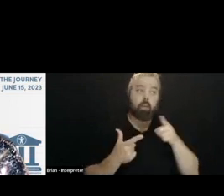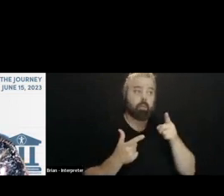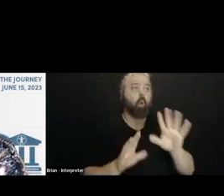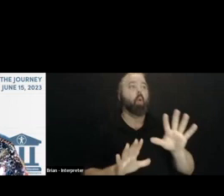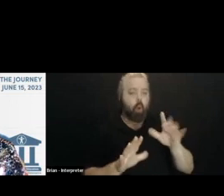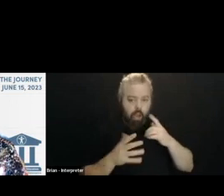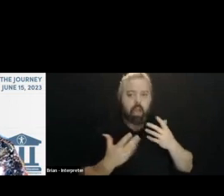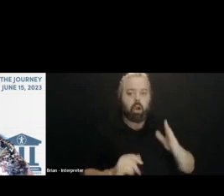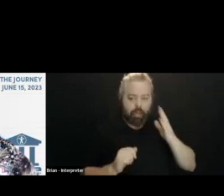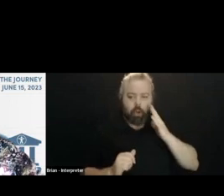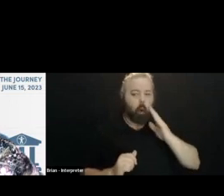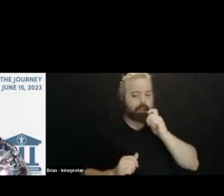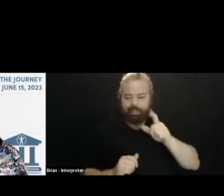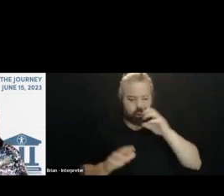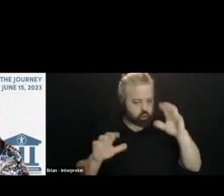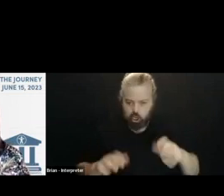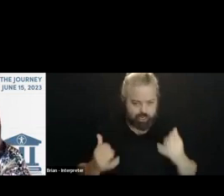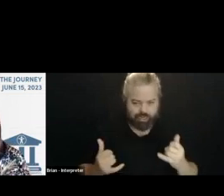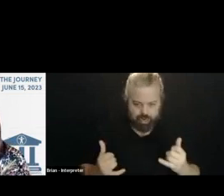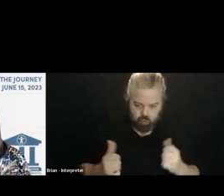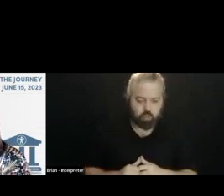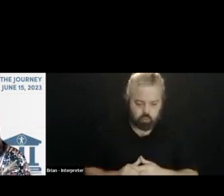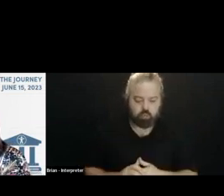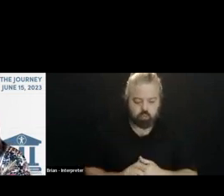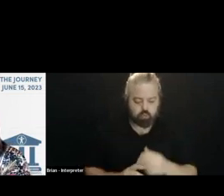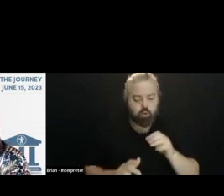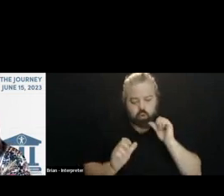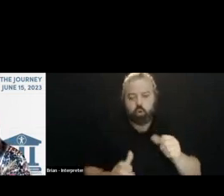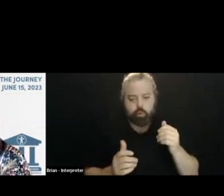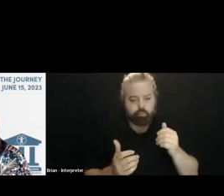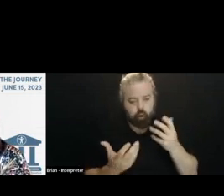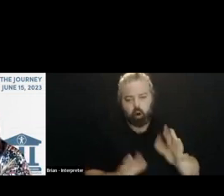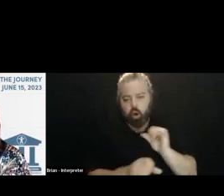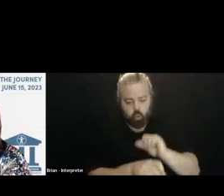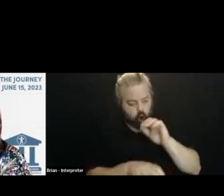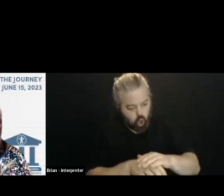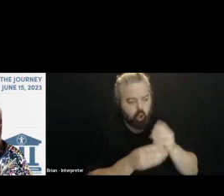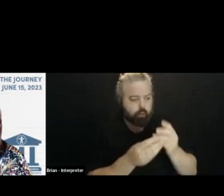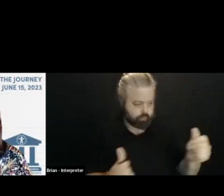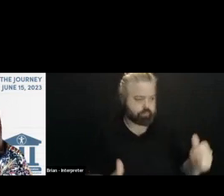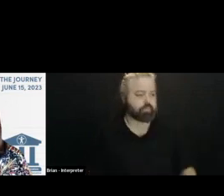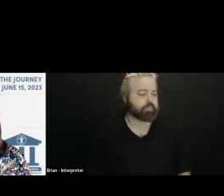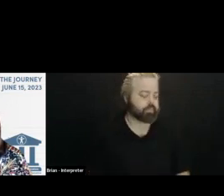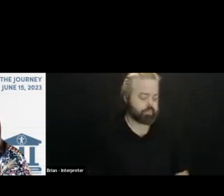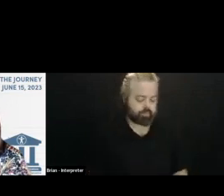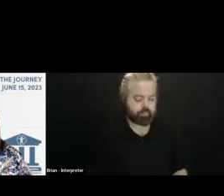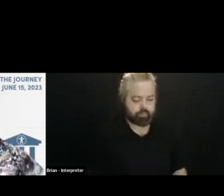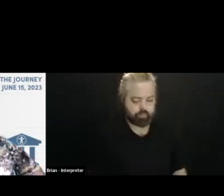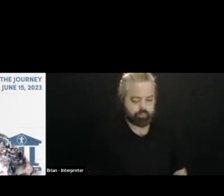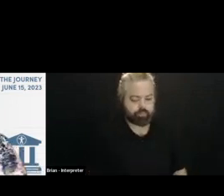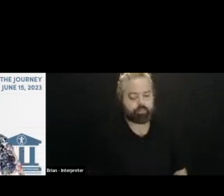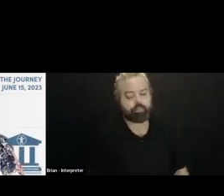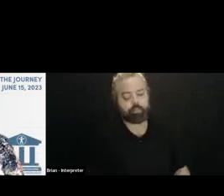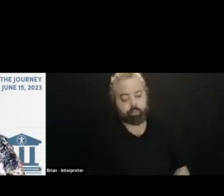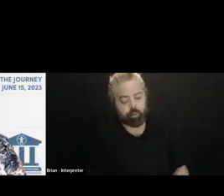already found this information and you are working to resolve it. Now, accessibility is a process, not a project.